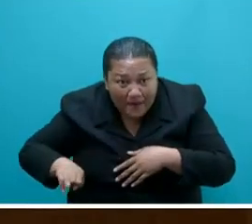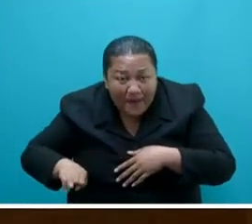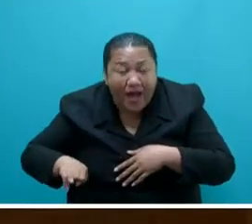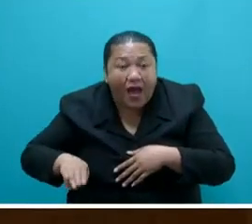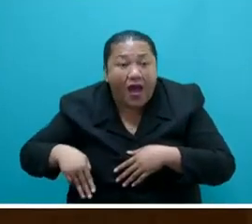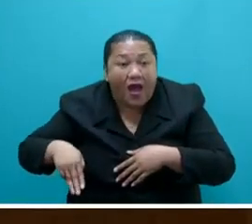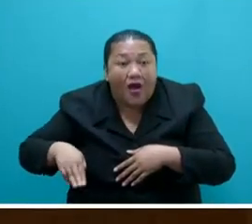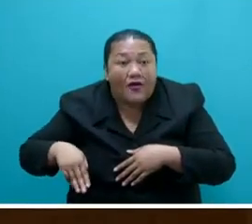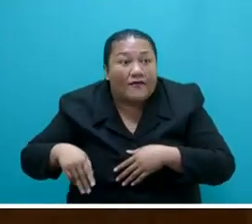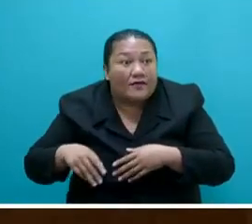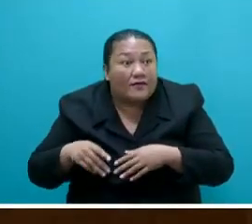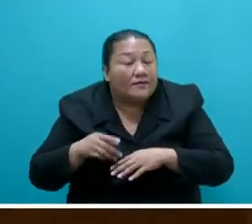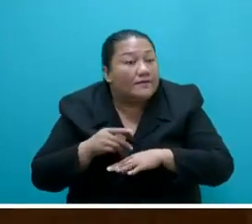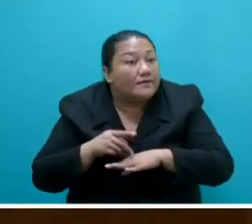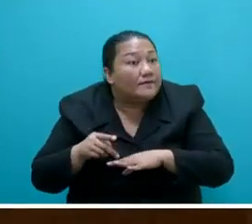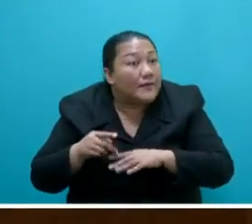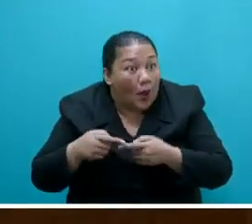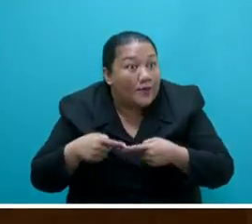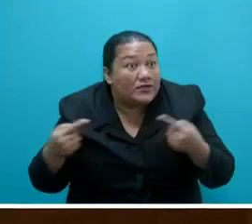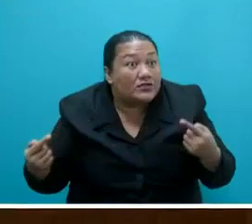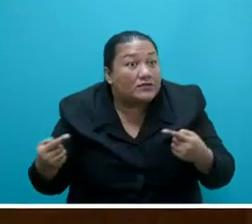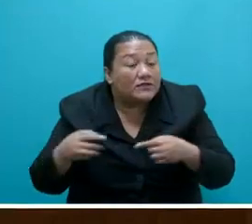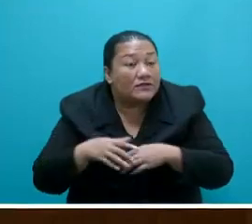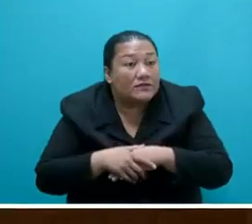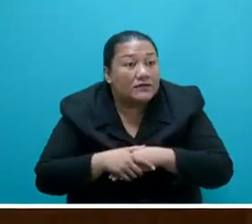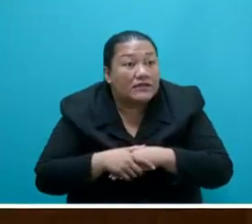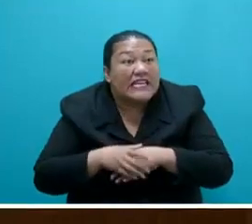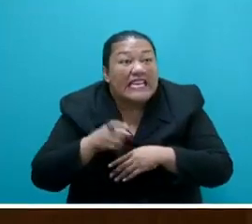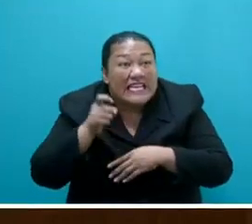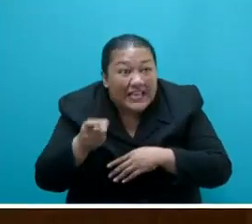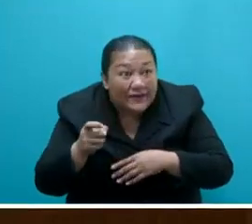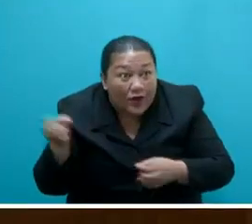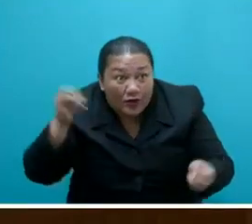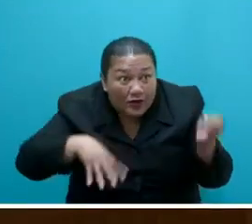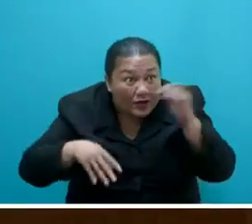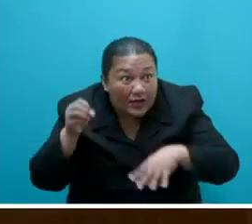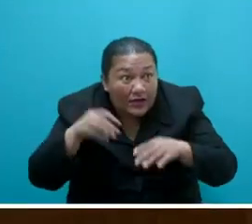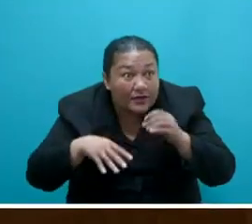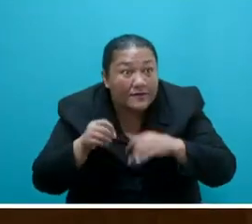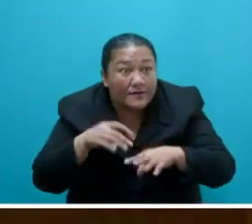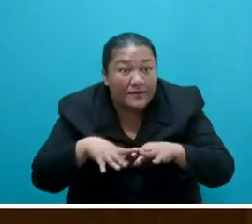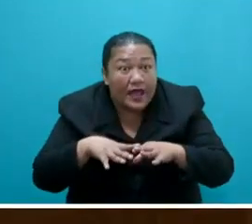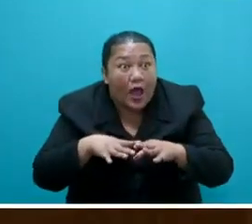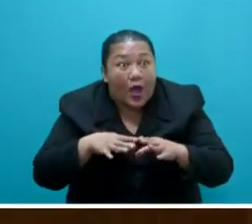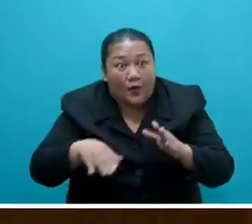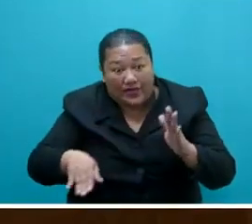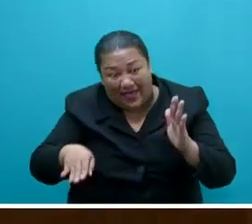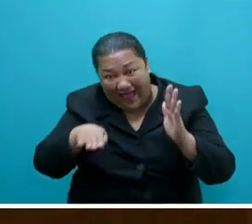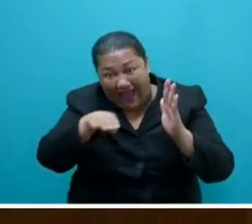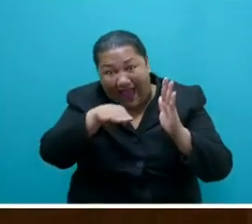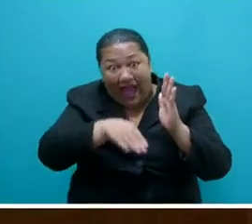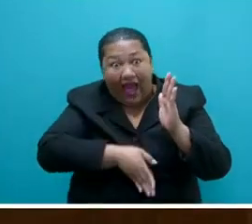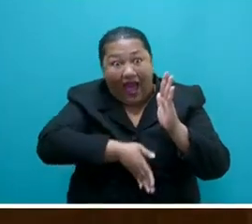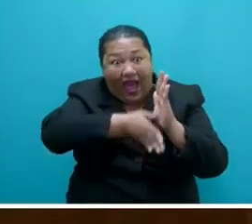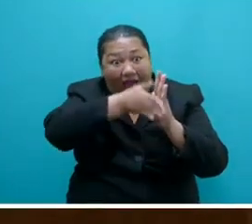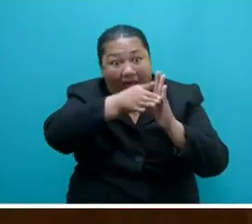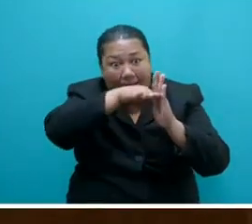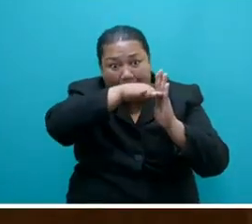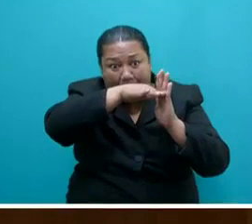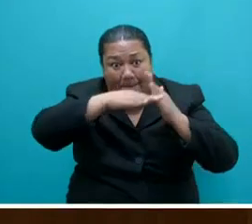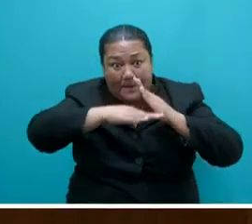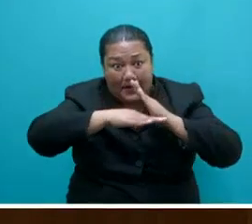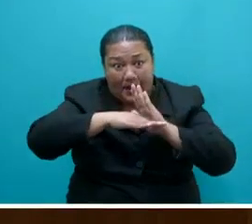that reality, if your contributions meet the high bar we've set in the committees as well as in this